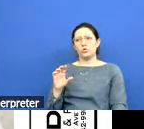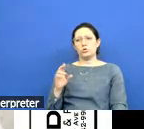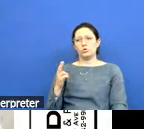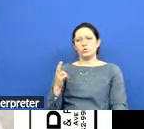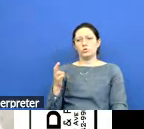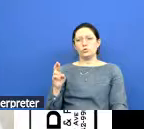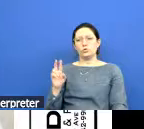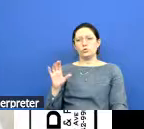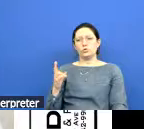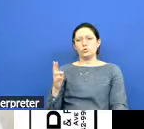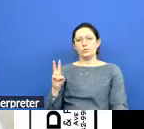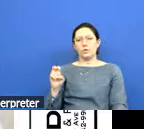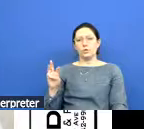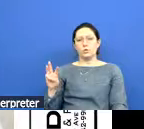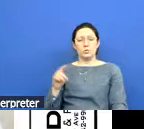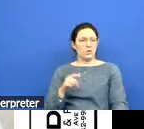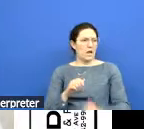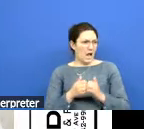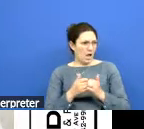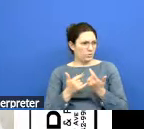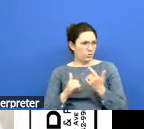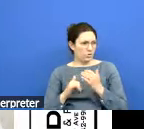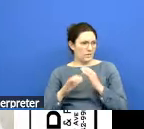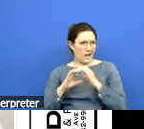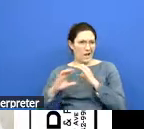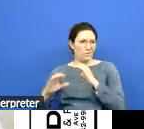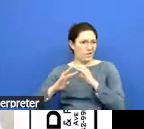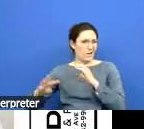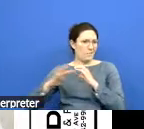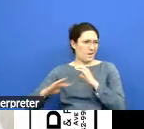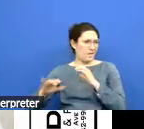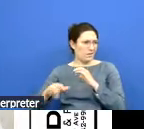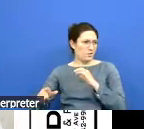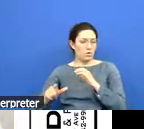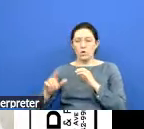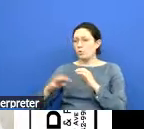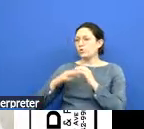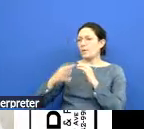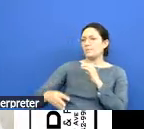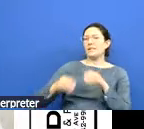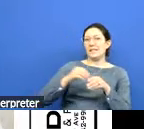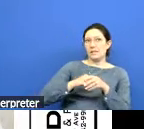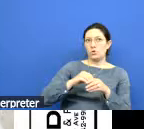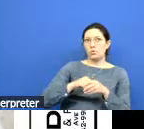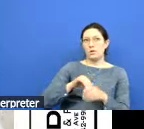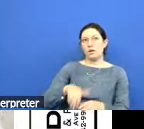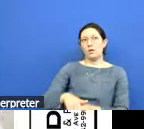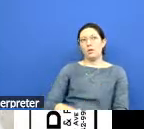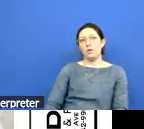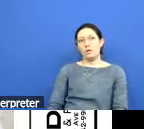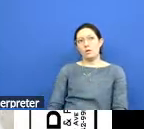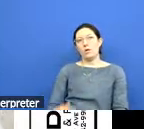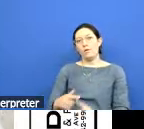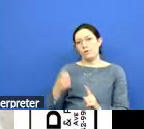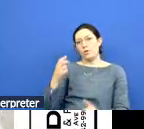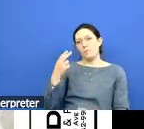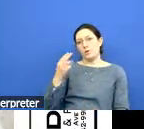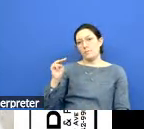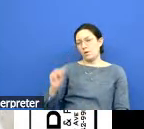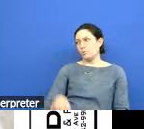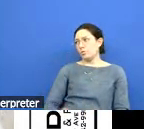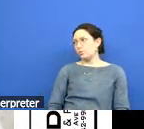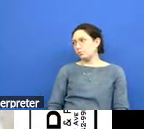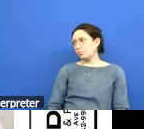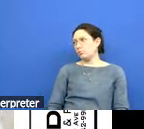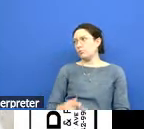There's. So how is there just an outlet that's dumping out into No, the, it dumps into it from Heritage Meadows,